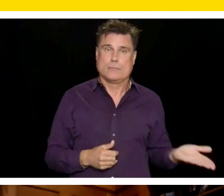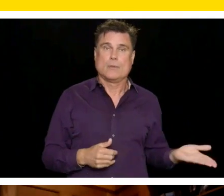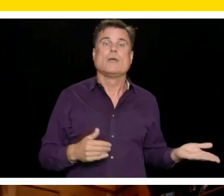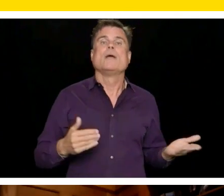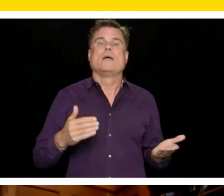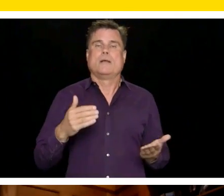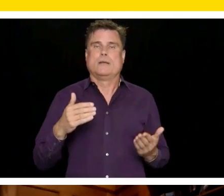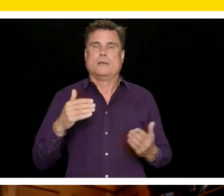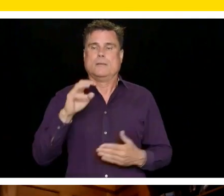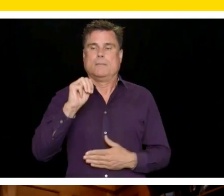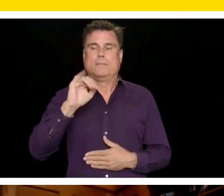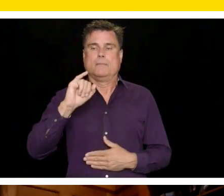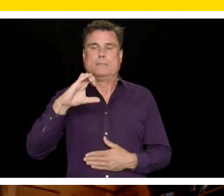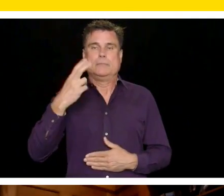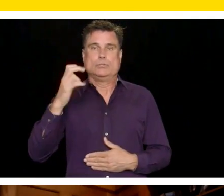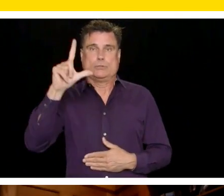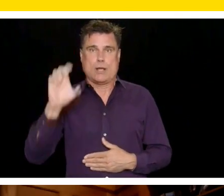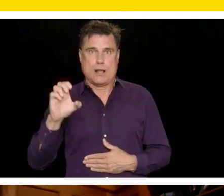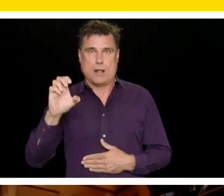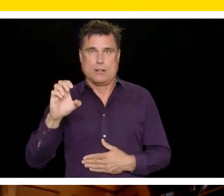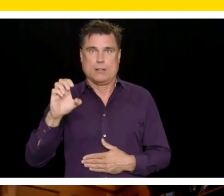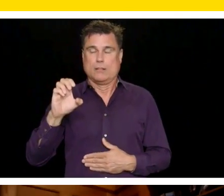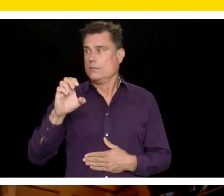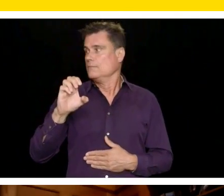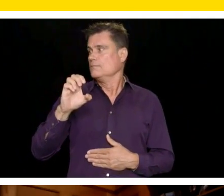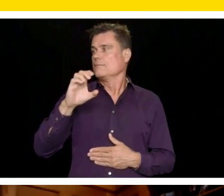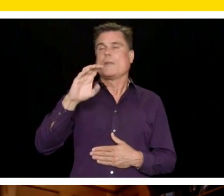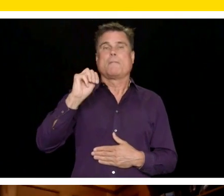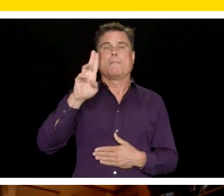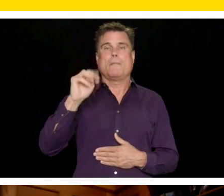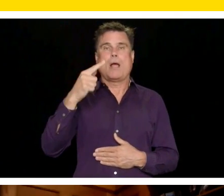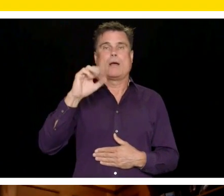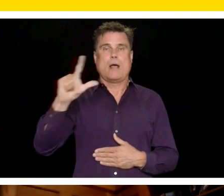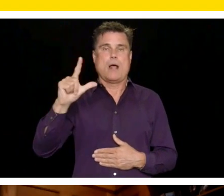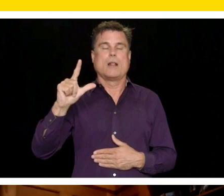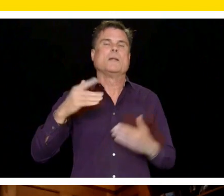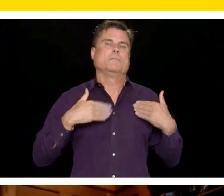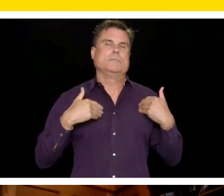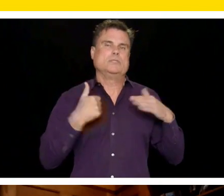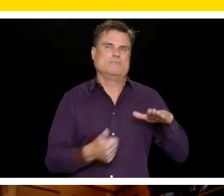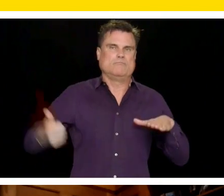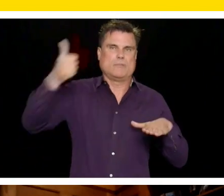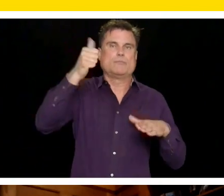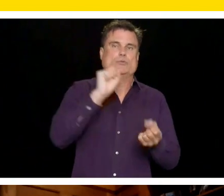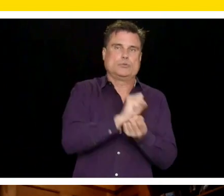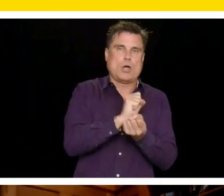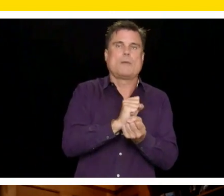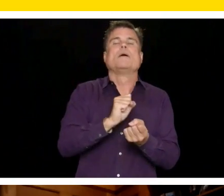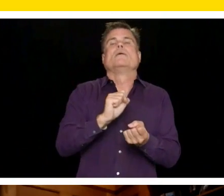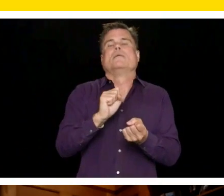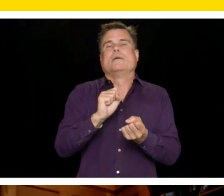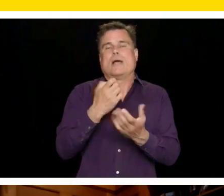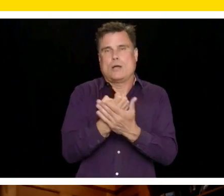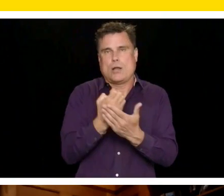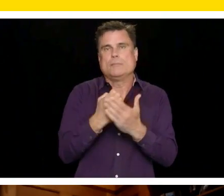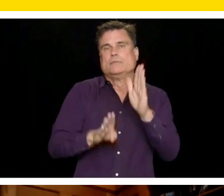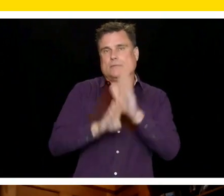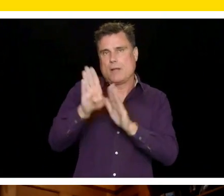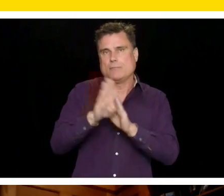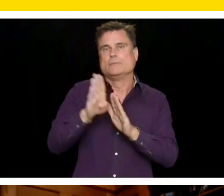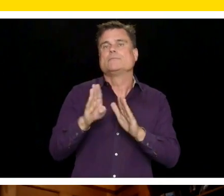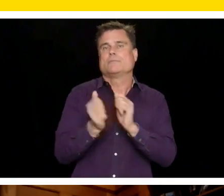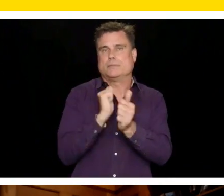Small Business BC. We also have Nigel Howard providing ASL interpretation. A warm welcome to